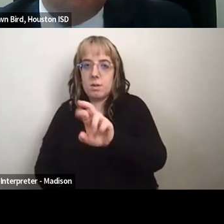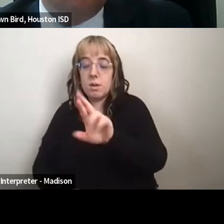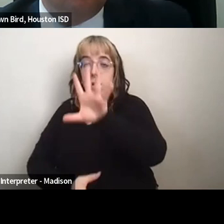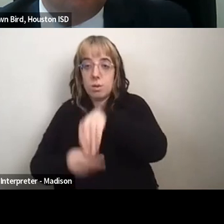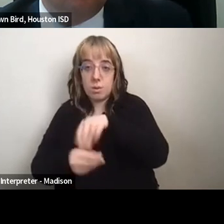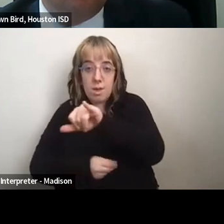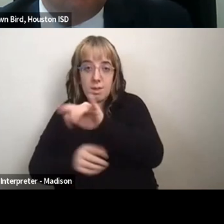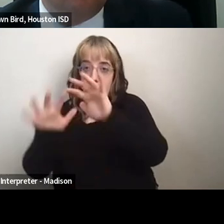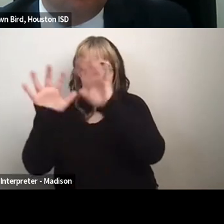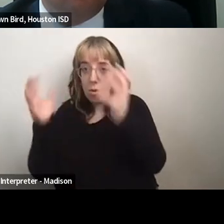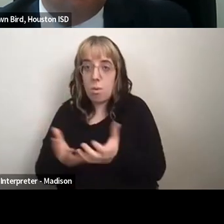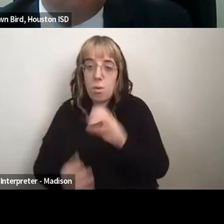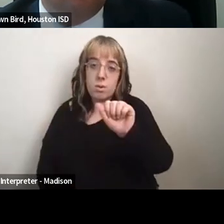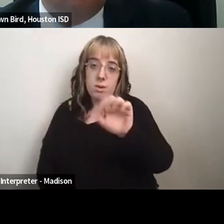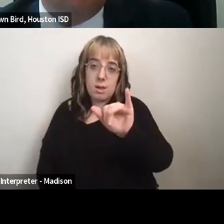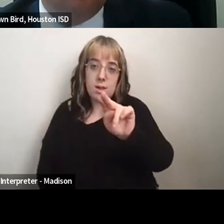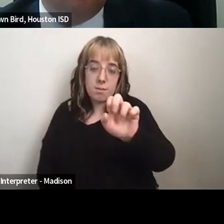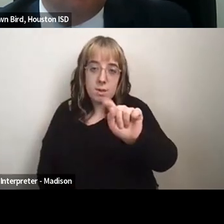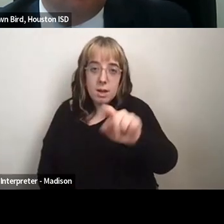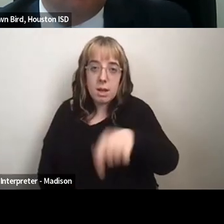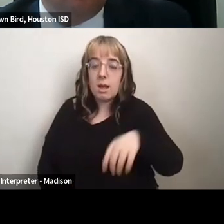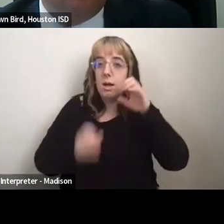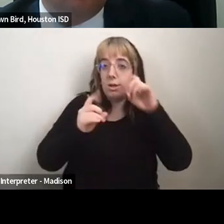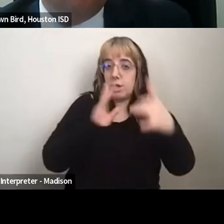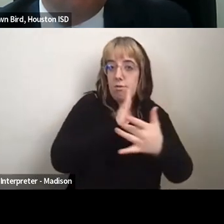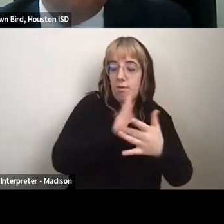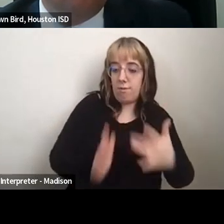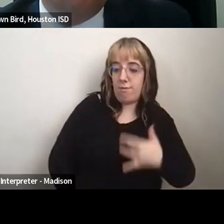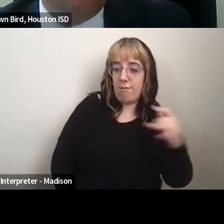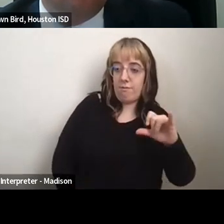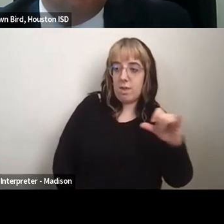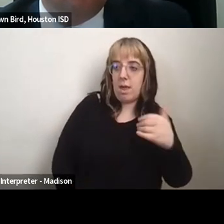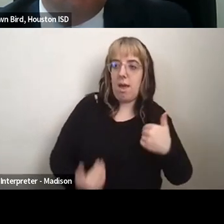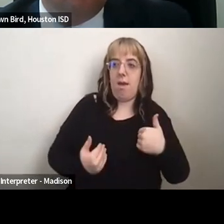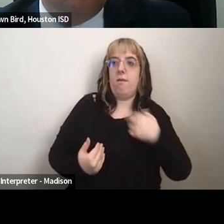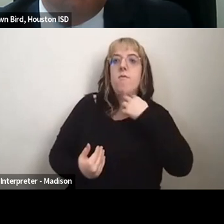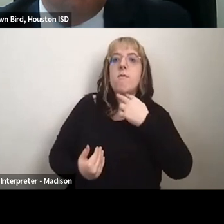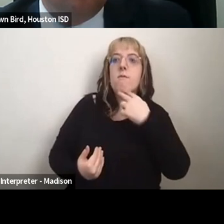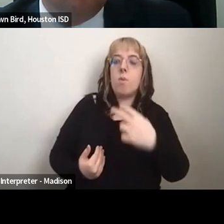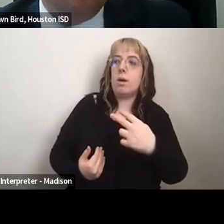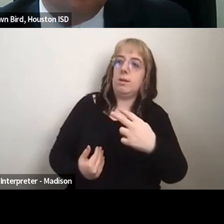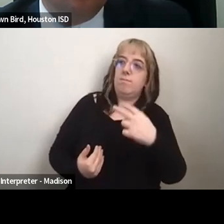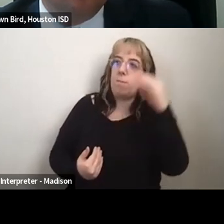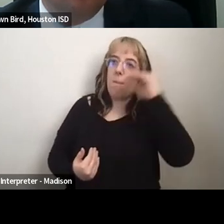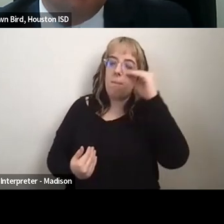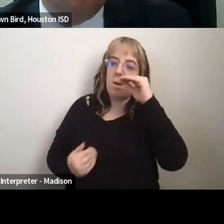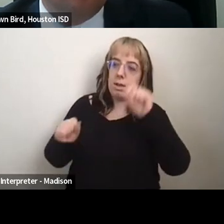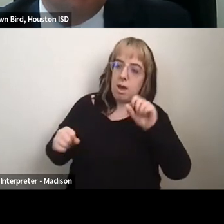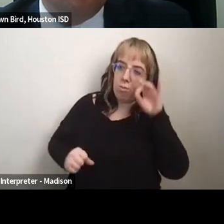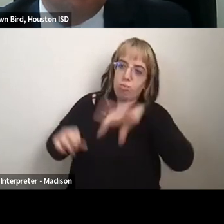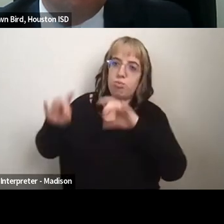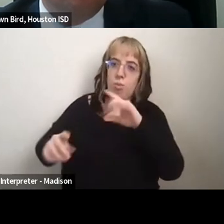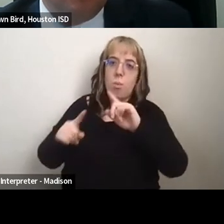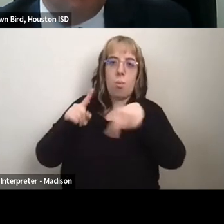the whole cabinet? And is EdTech, do you feel like you have kind of a voice in thinking about the funding as those decisions are being